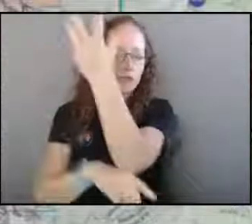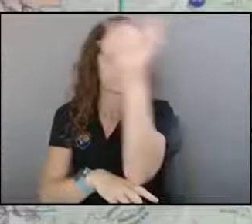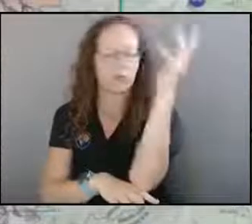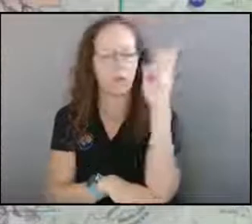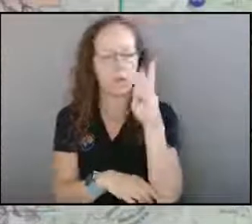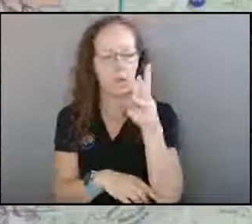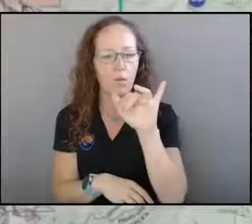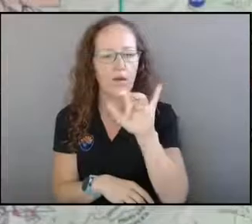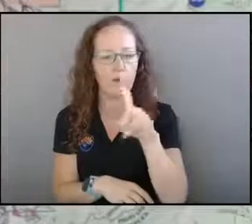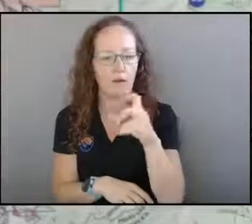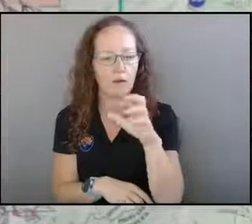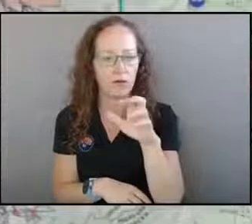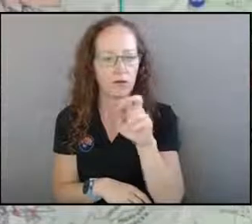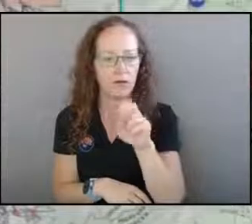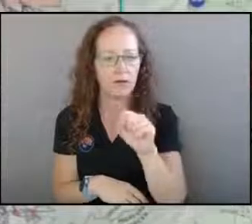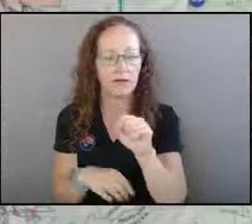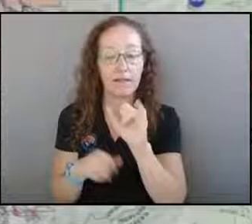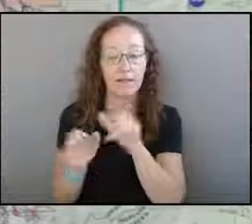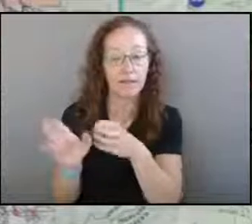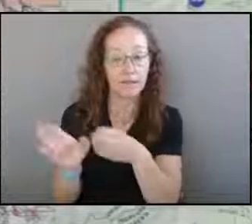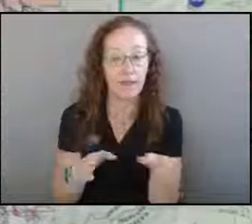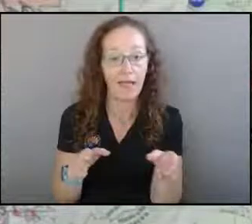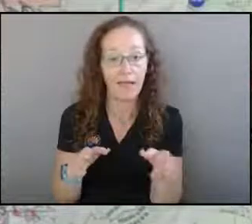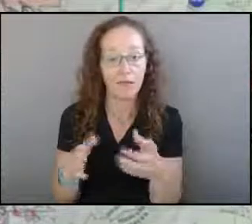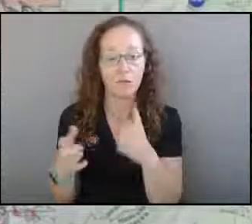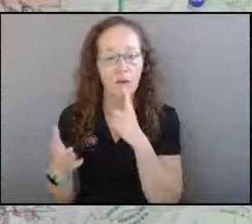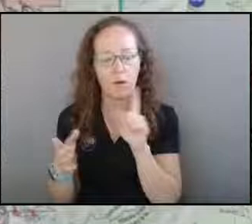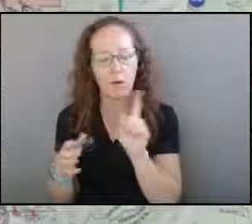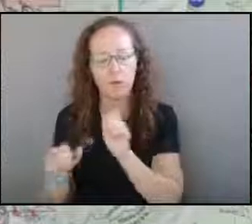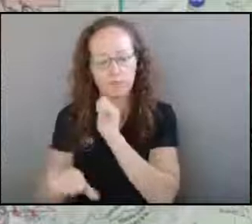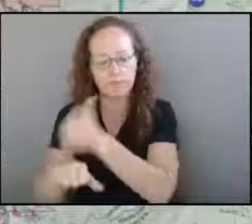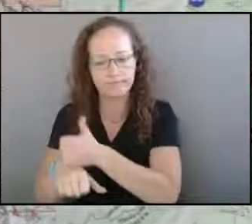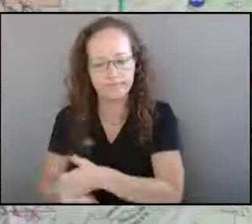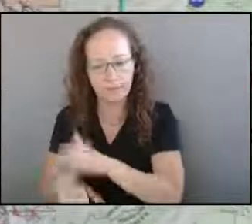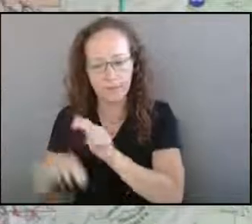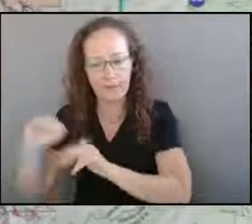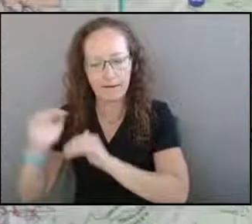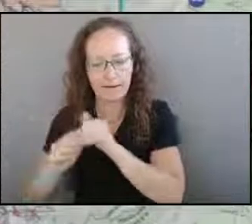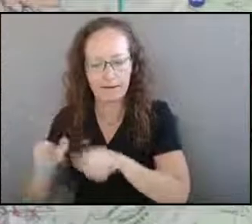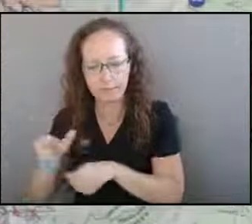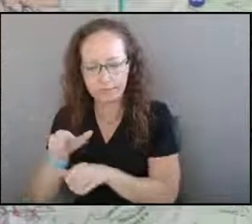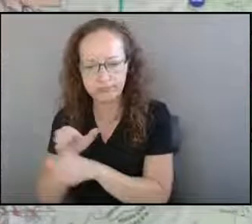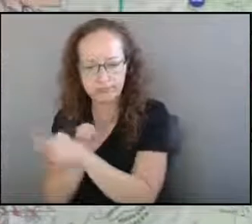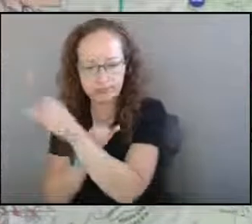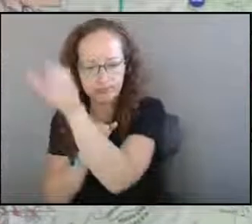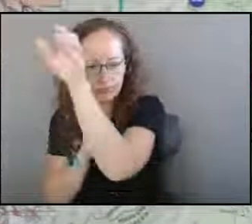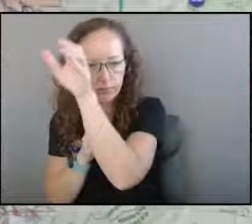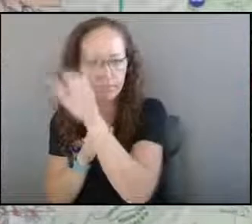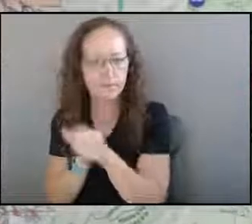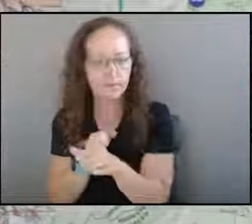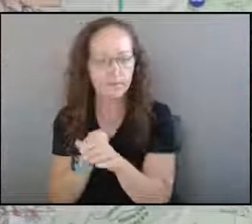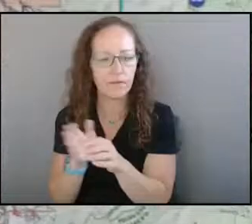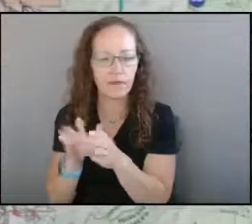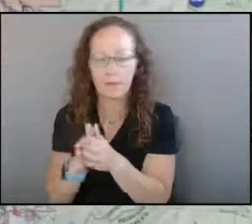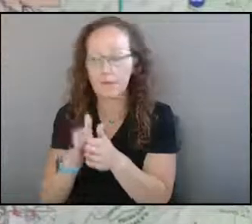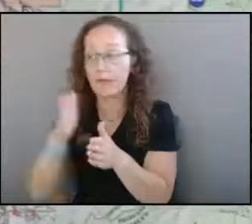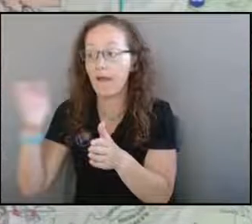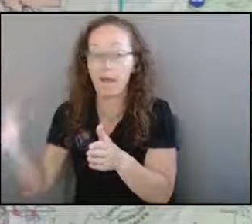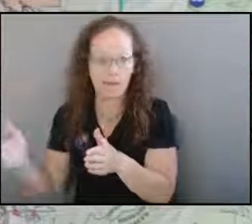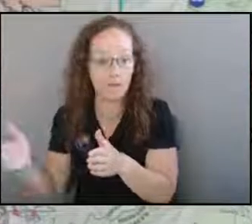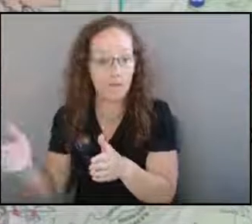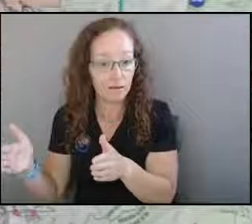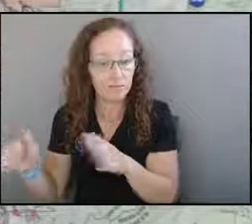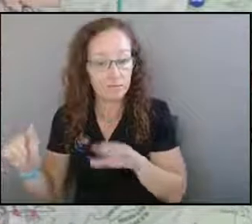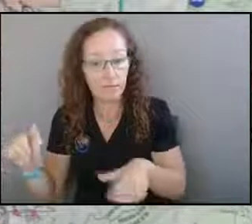going forward and what's being constructed on the ground. And behind that, looking at contingencies and